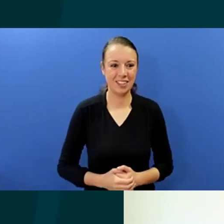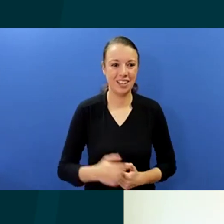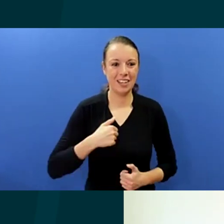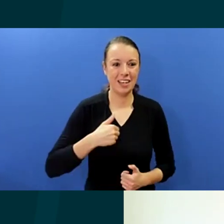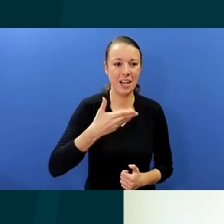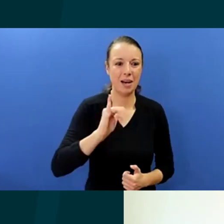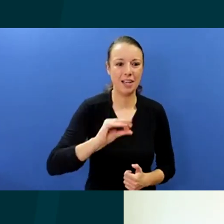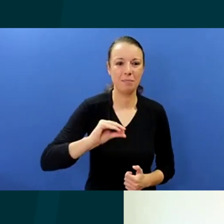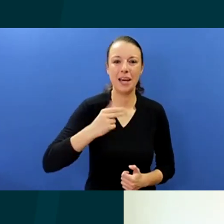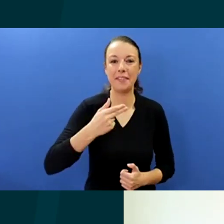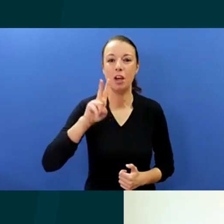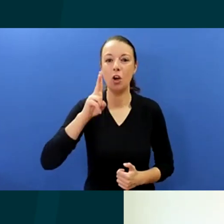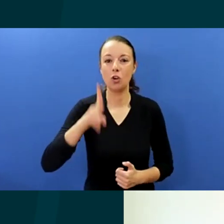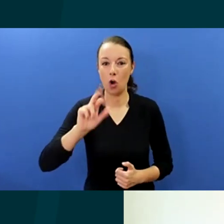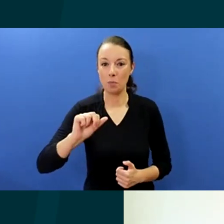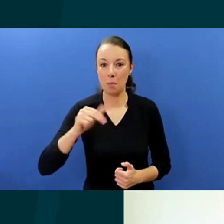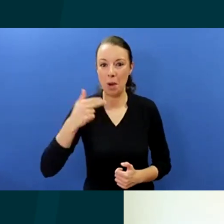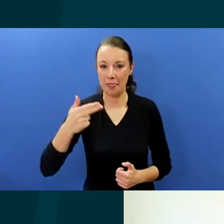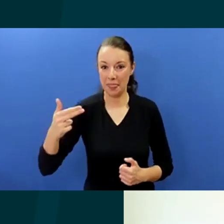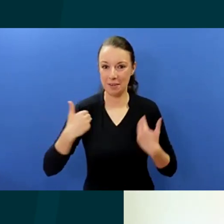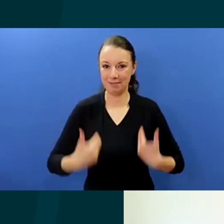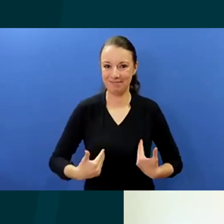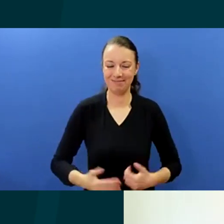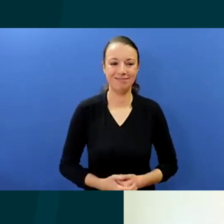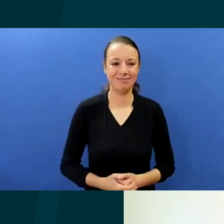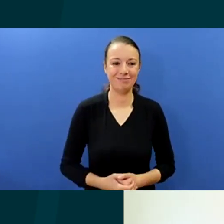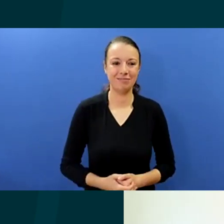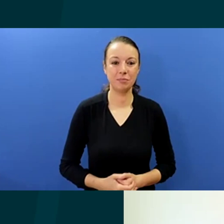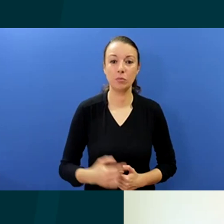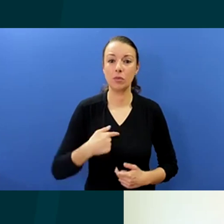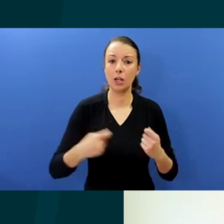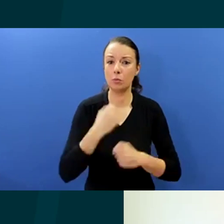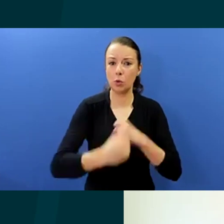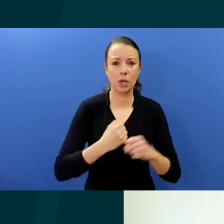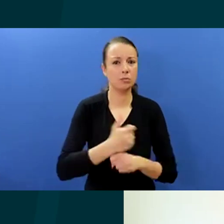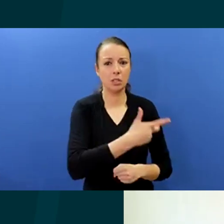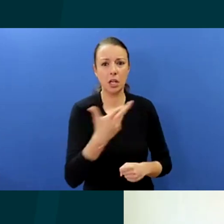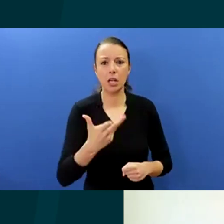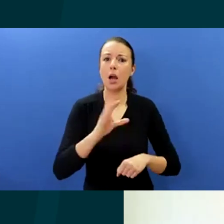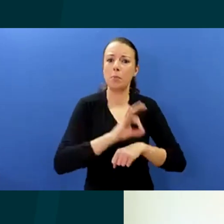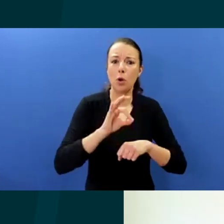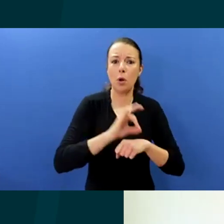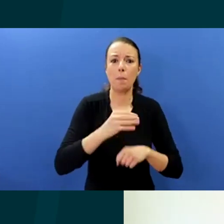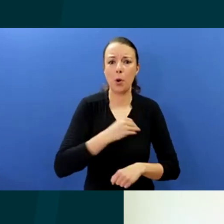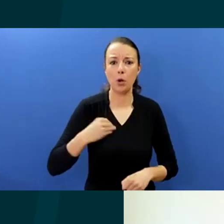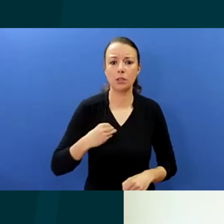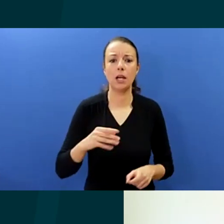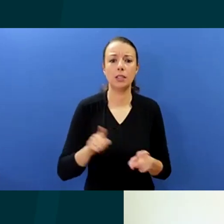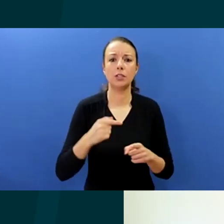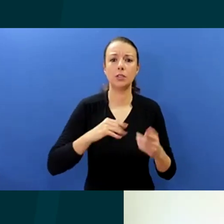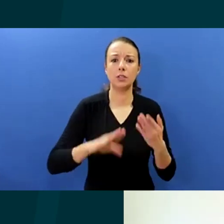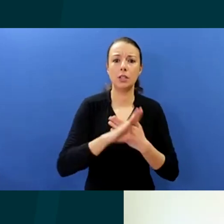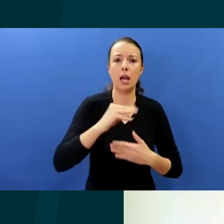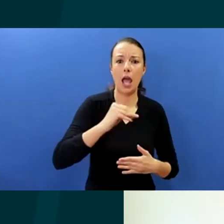partner in the Development of Towns program in Poland, and I represent this consortium of the two companies, ENCO and Urbanplan. And